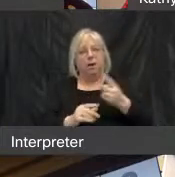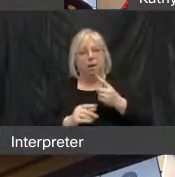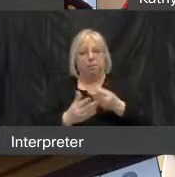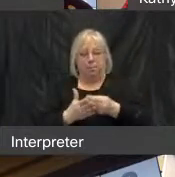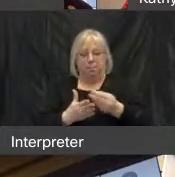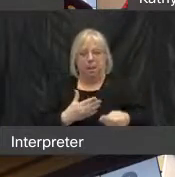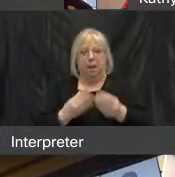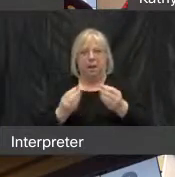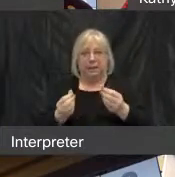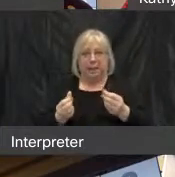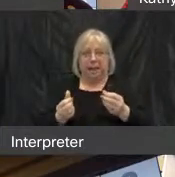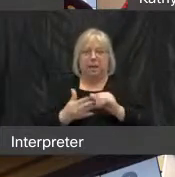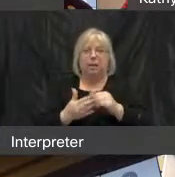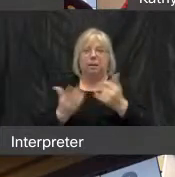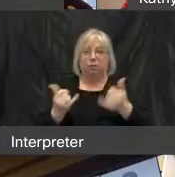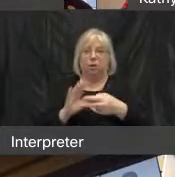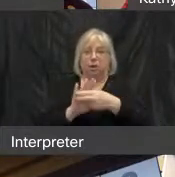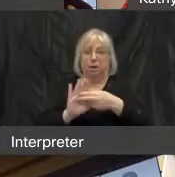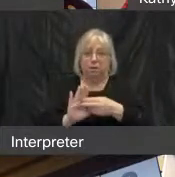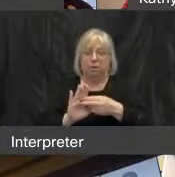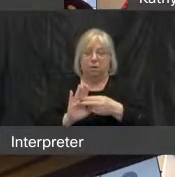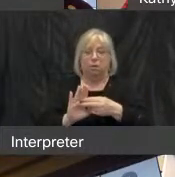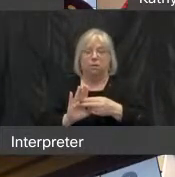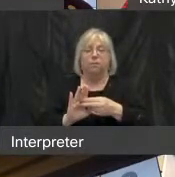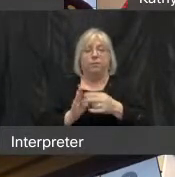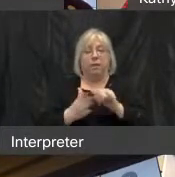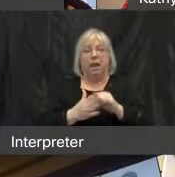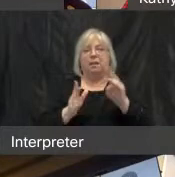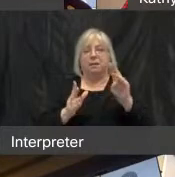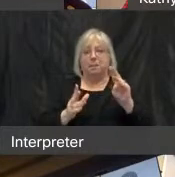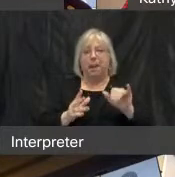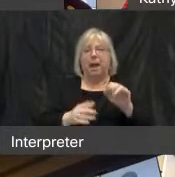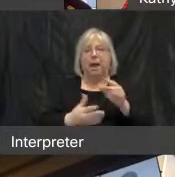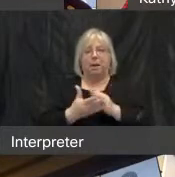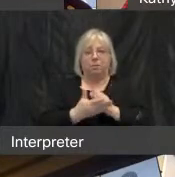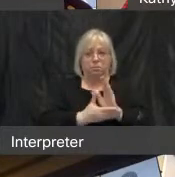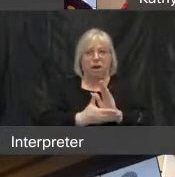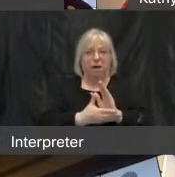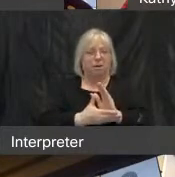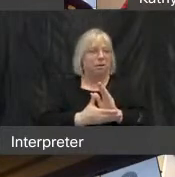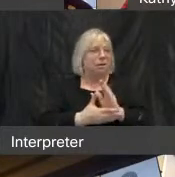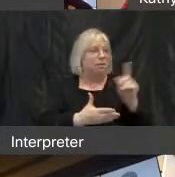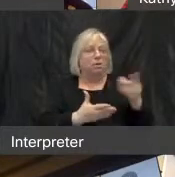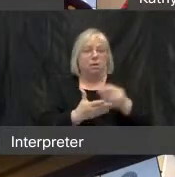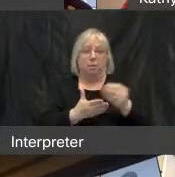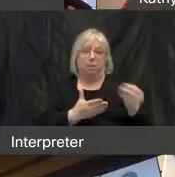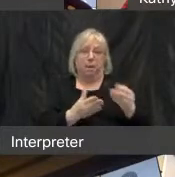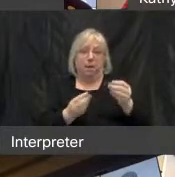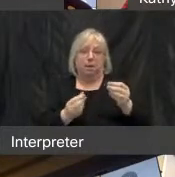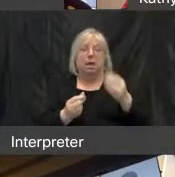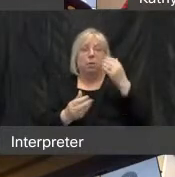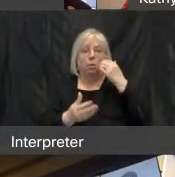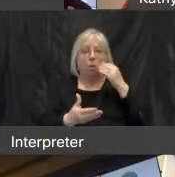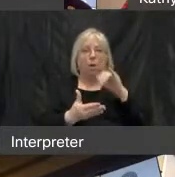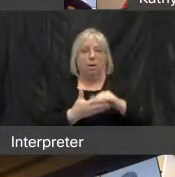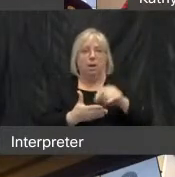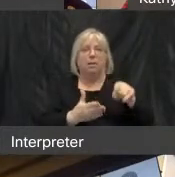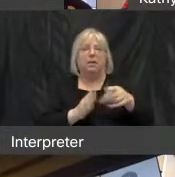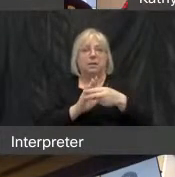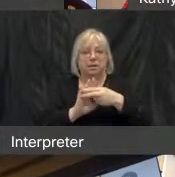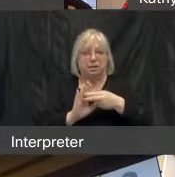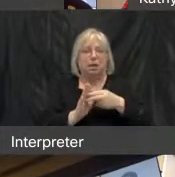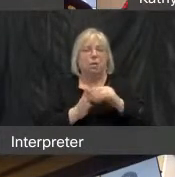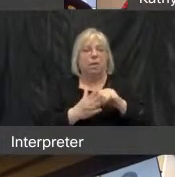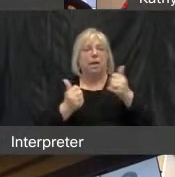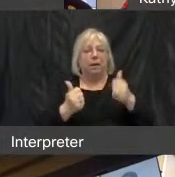a piece of land that it is currently zoned, that is a by right zone. So they are buying this knowing that this is a zone that